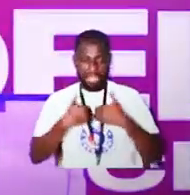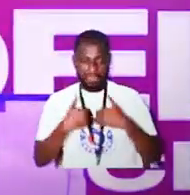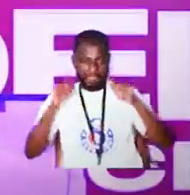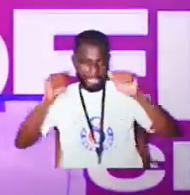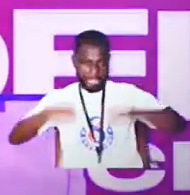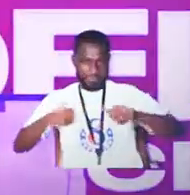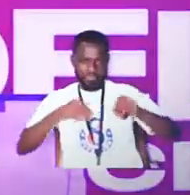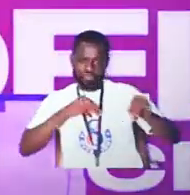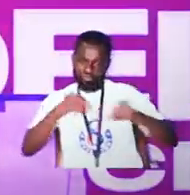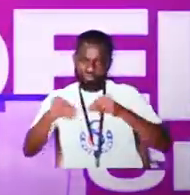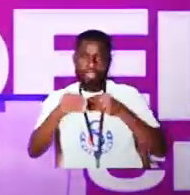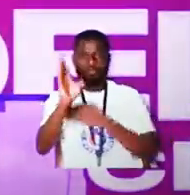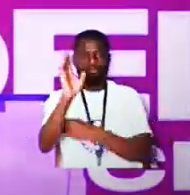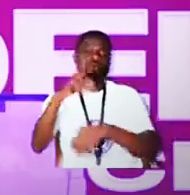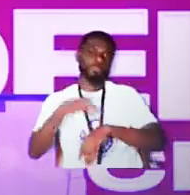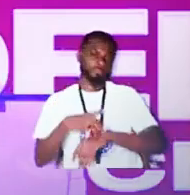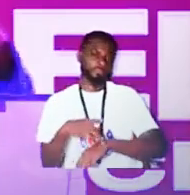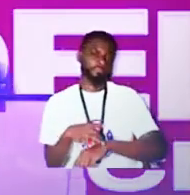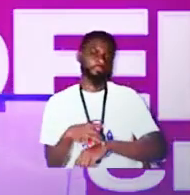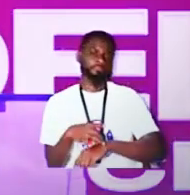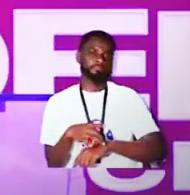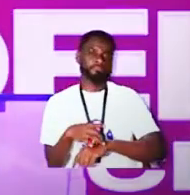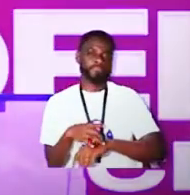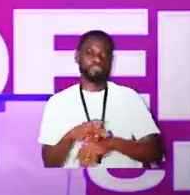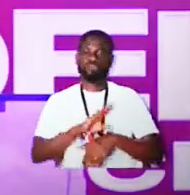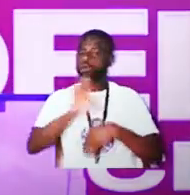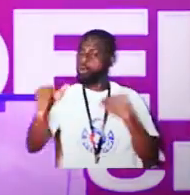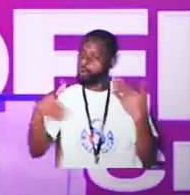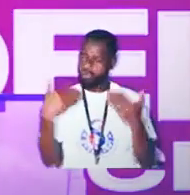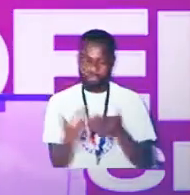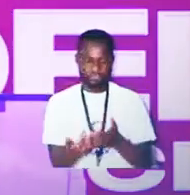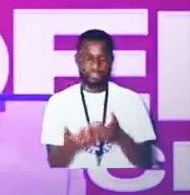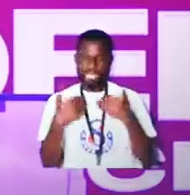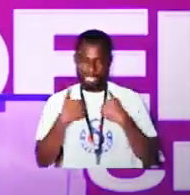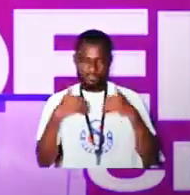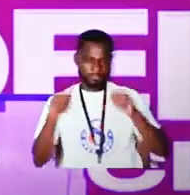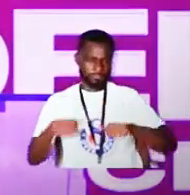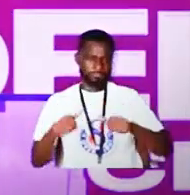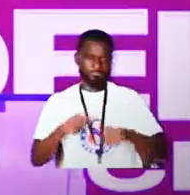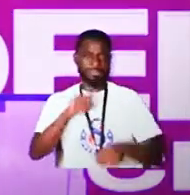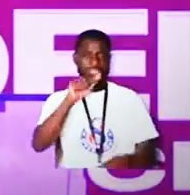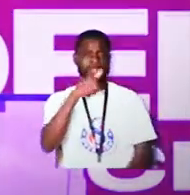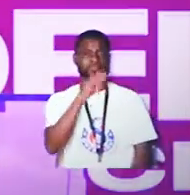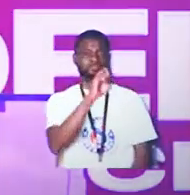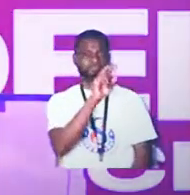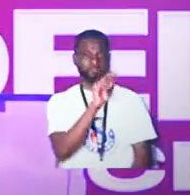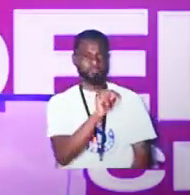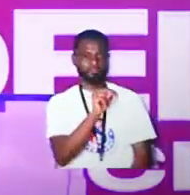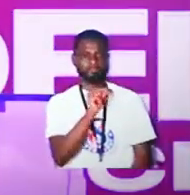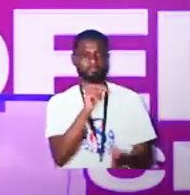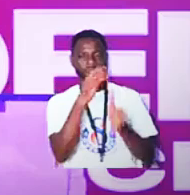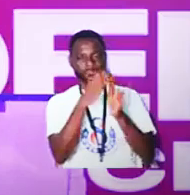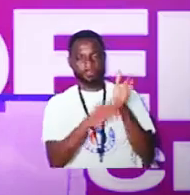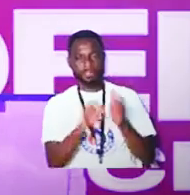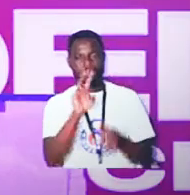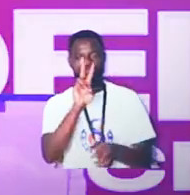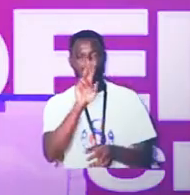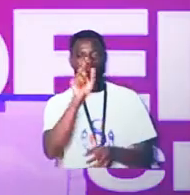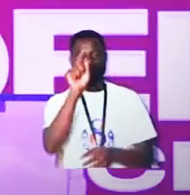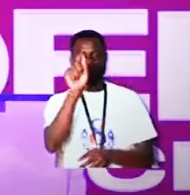to manage God's earth. So all of us have that potential. Genesis 2, verse 15.